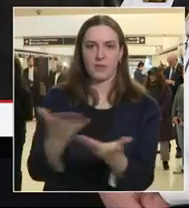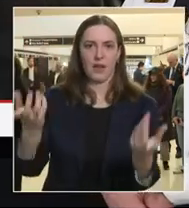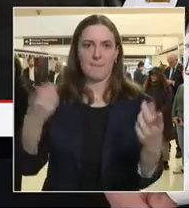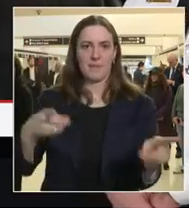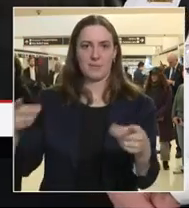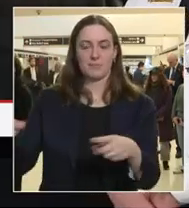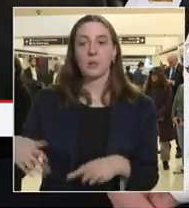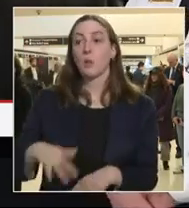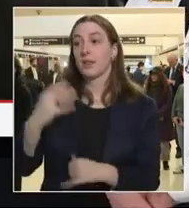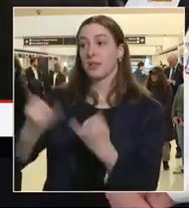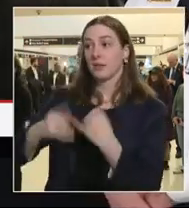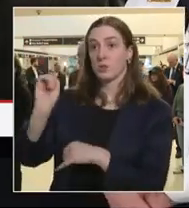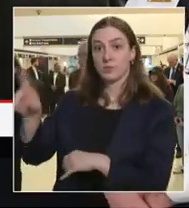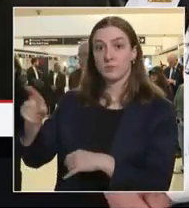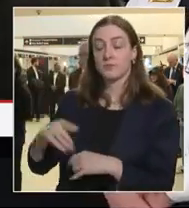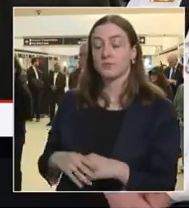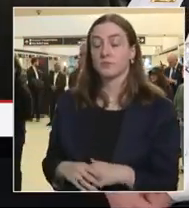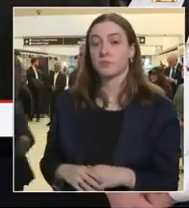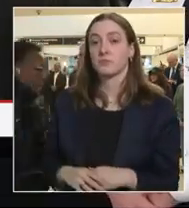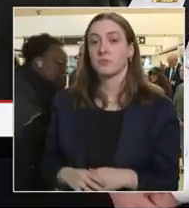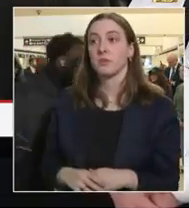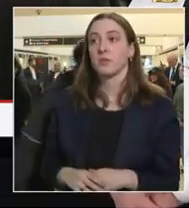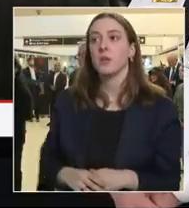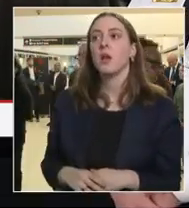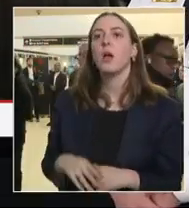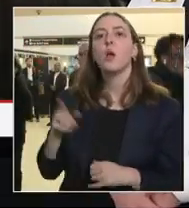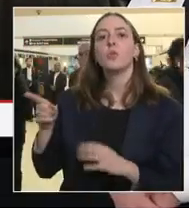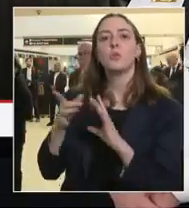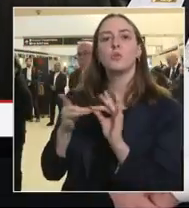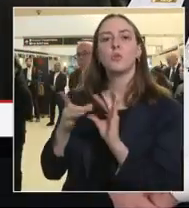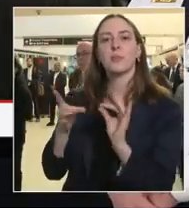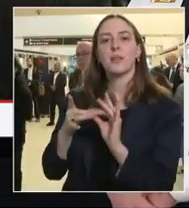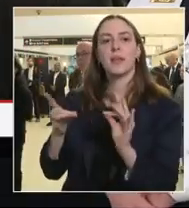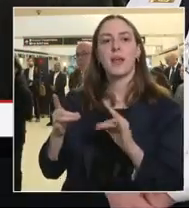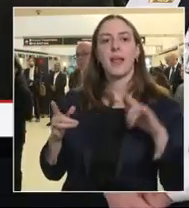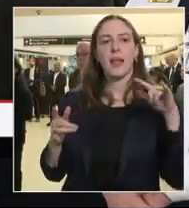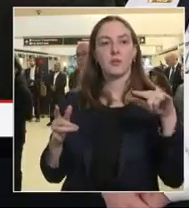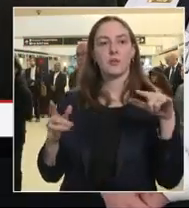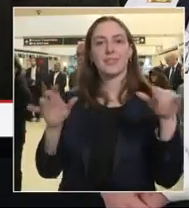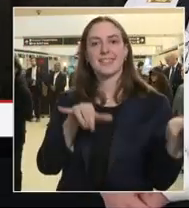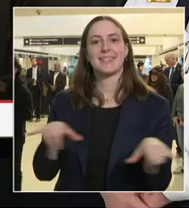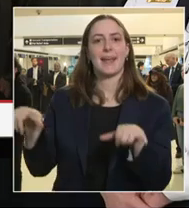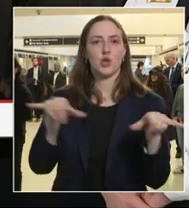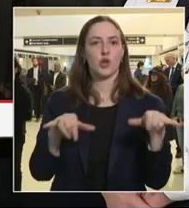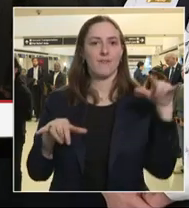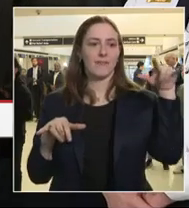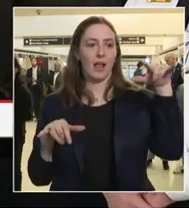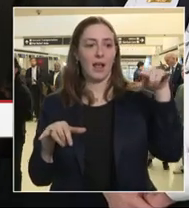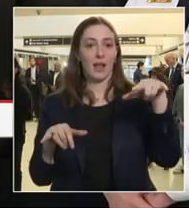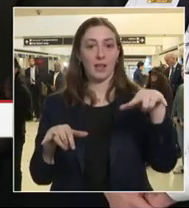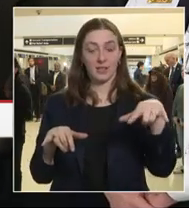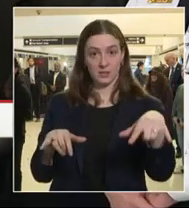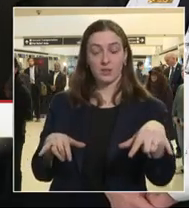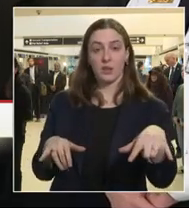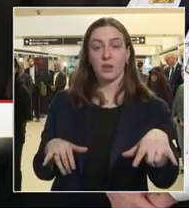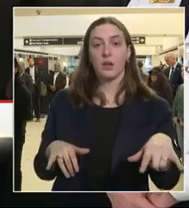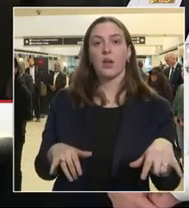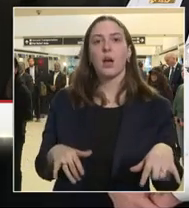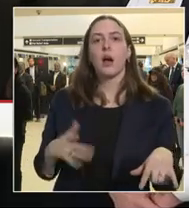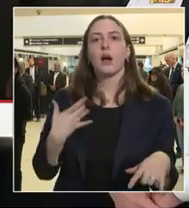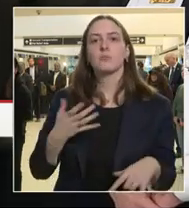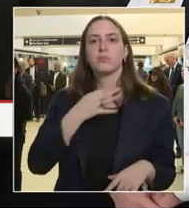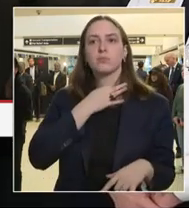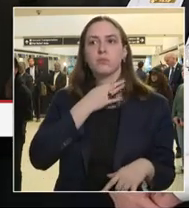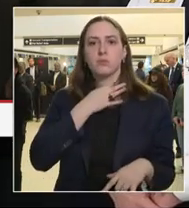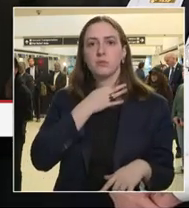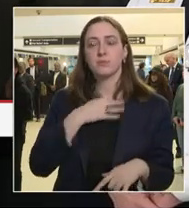two. You mentioned that the aircraft were on a standard flight pattern. Just curious, when the airport opens at 11